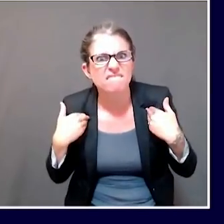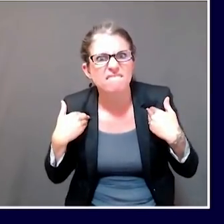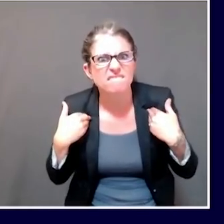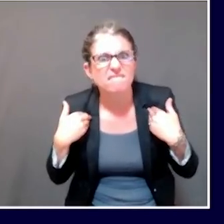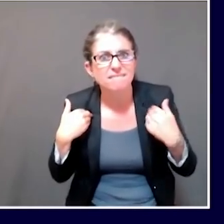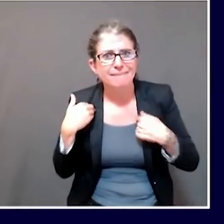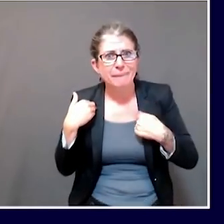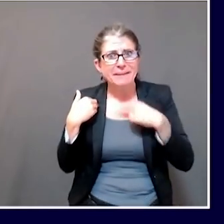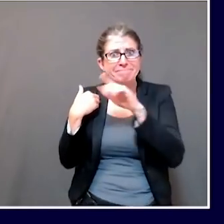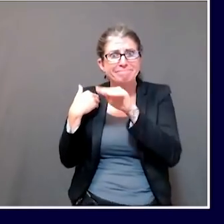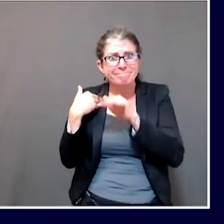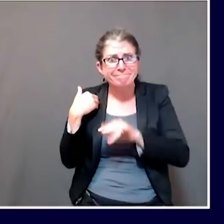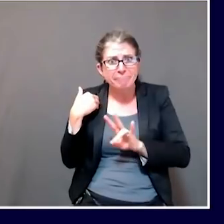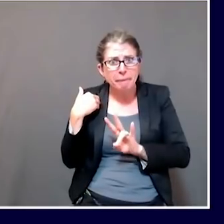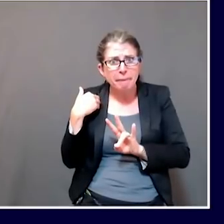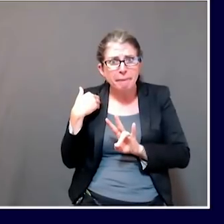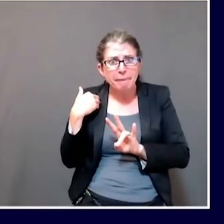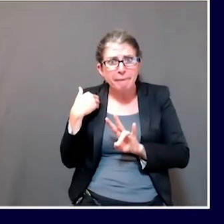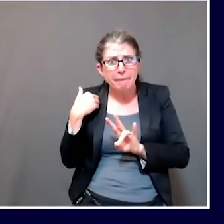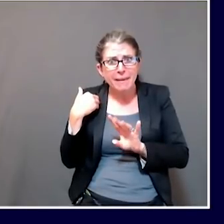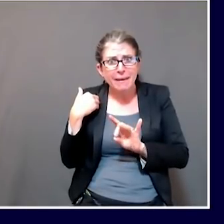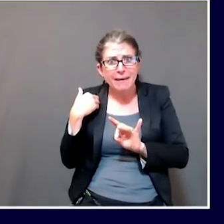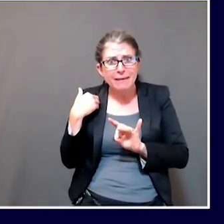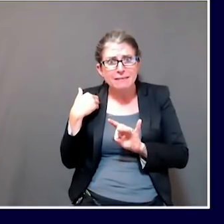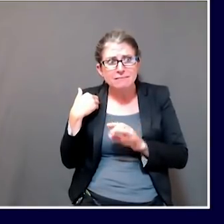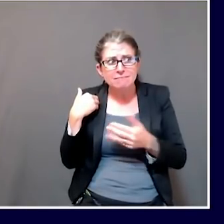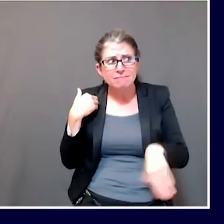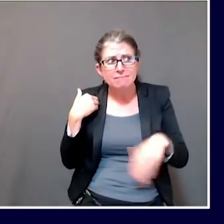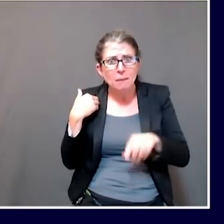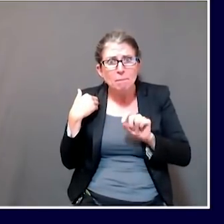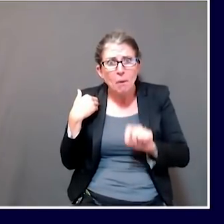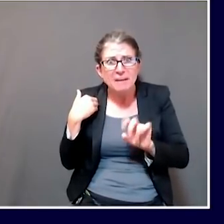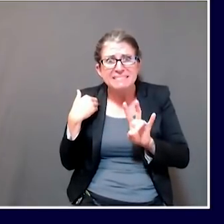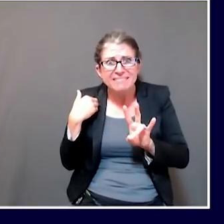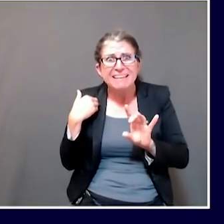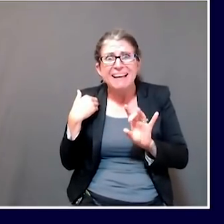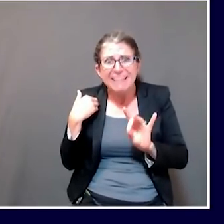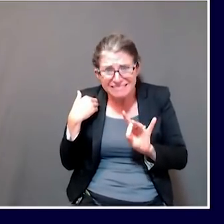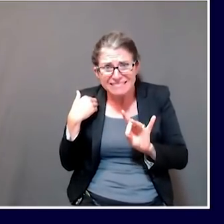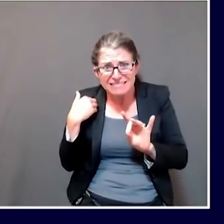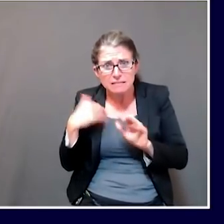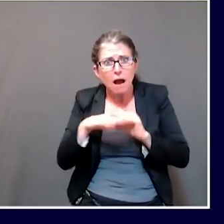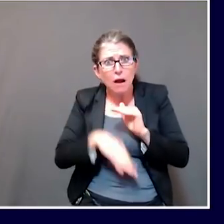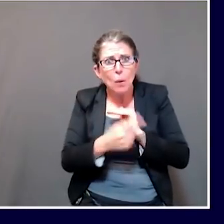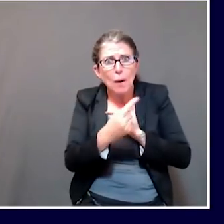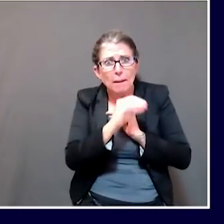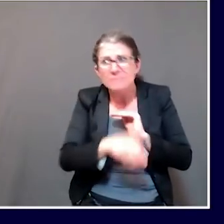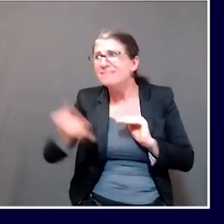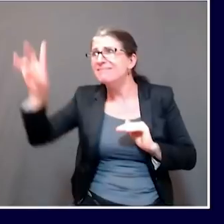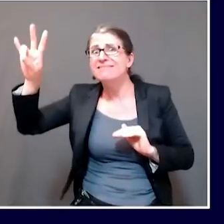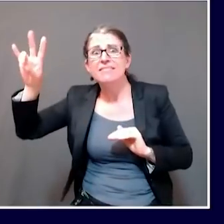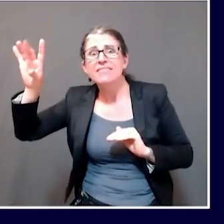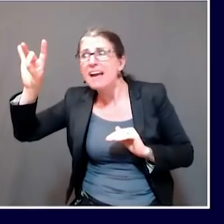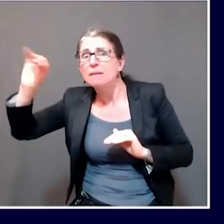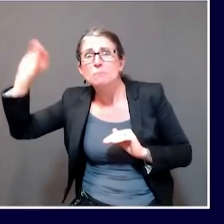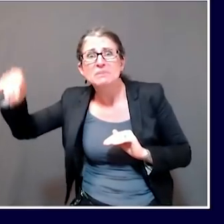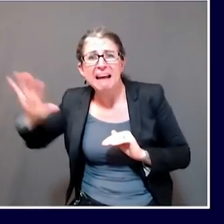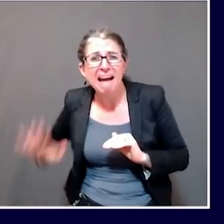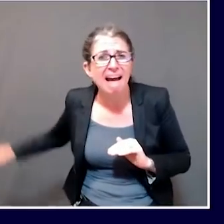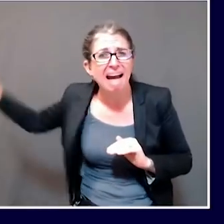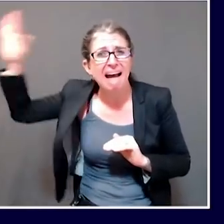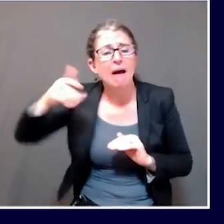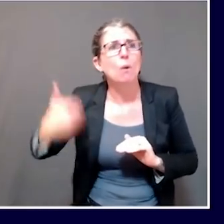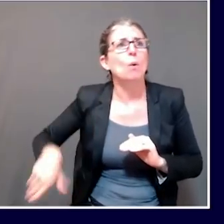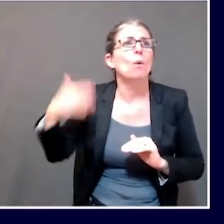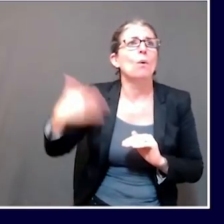0.94%. Testing volume as well stands at 171 tests for every 100,000